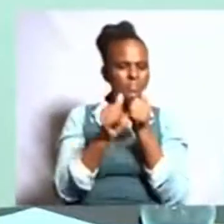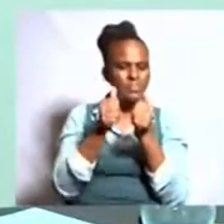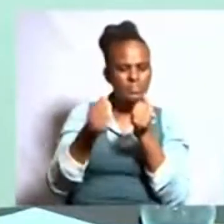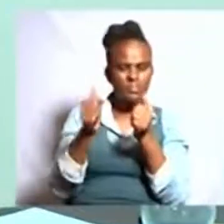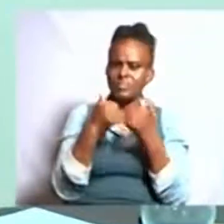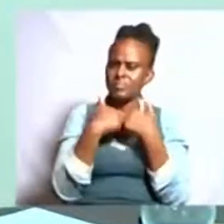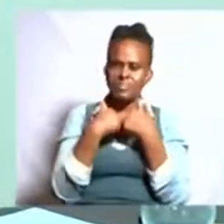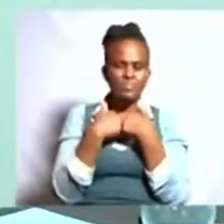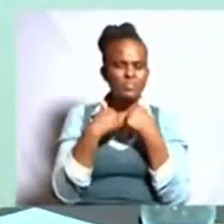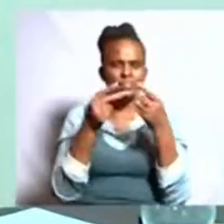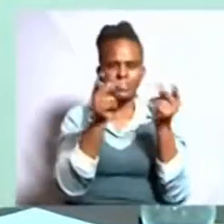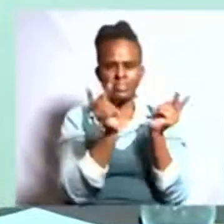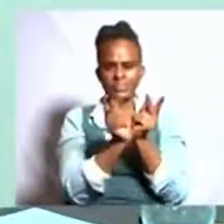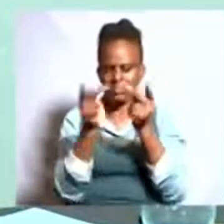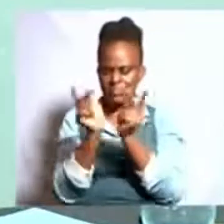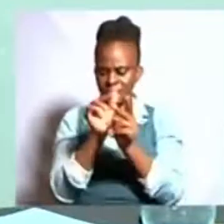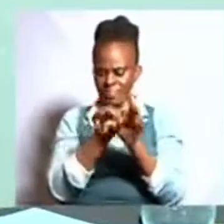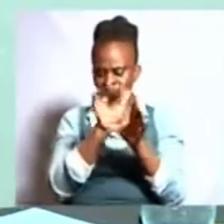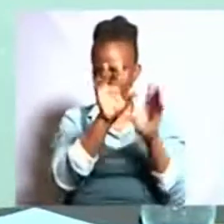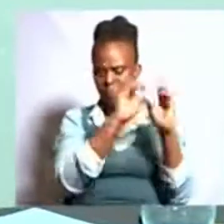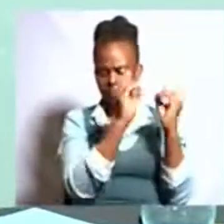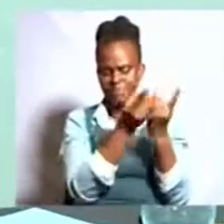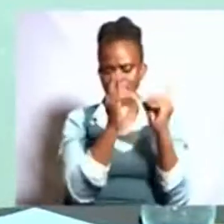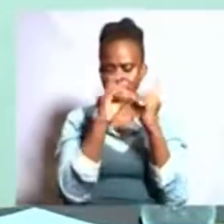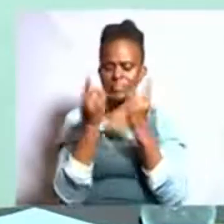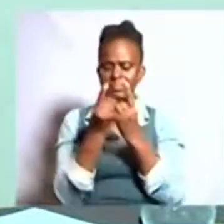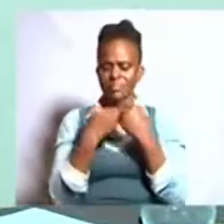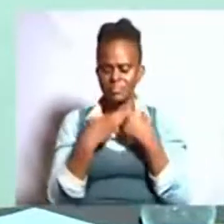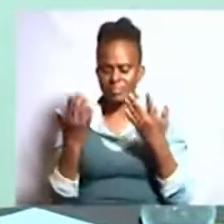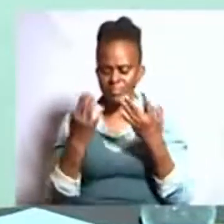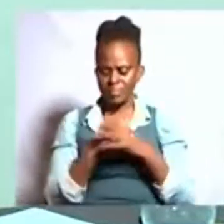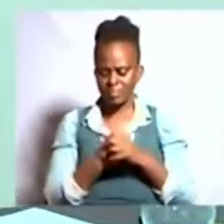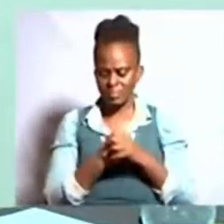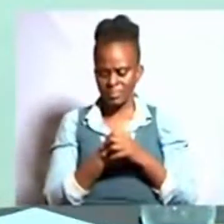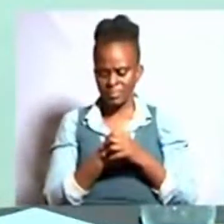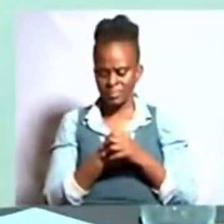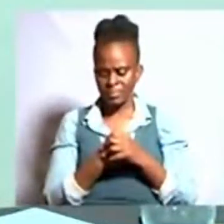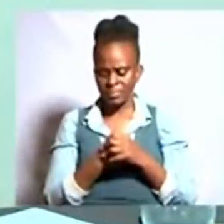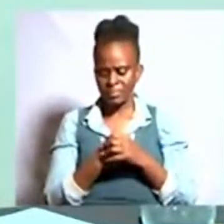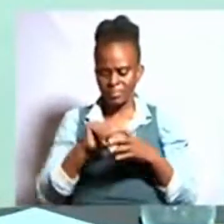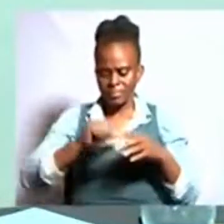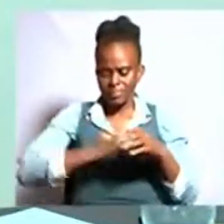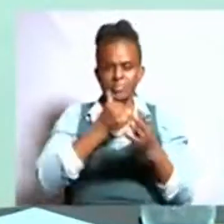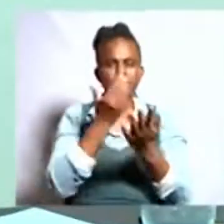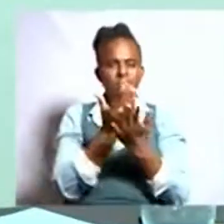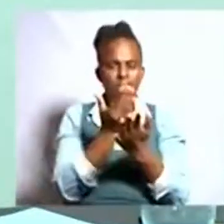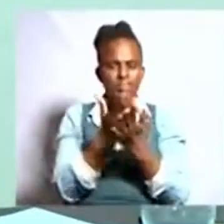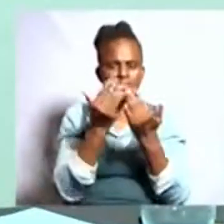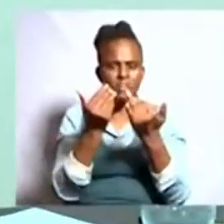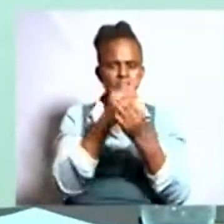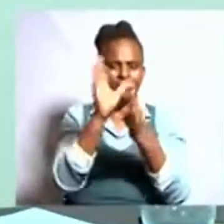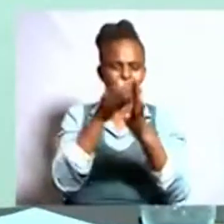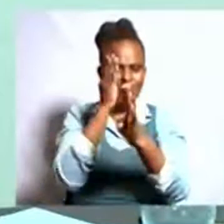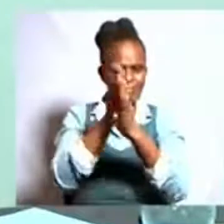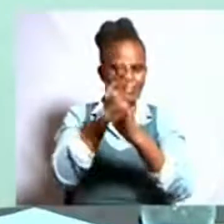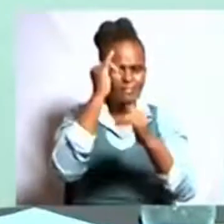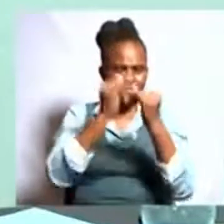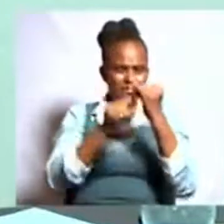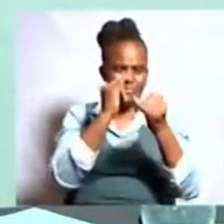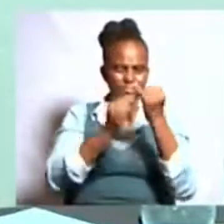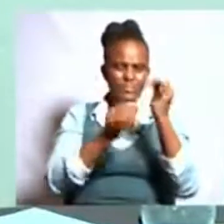no facilities in their respective districts. Hence, our proposal towards the end of our